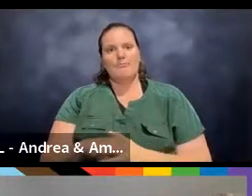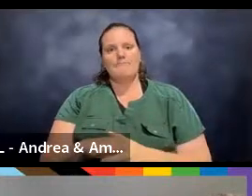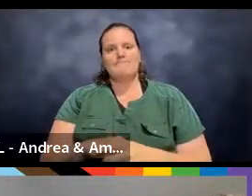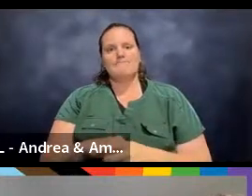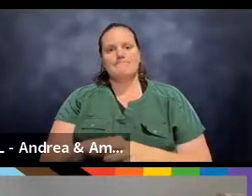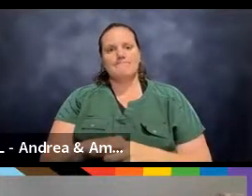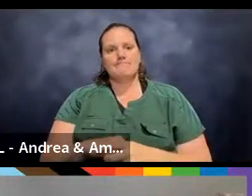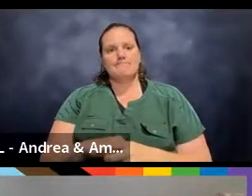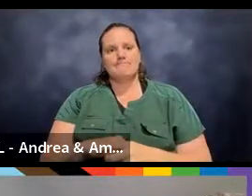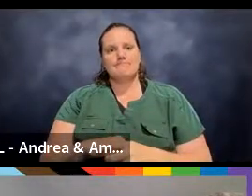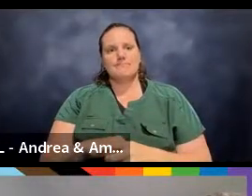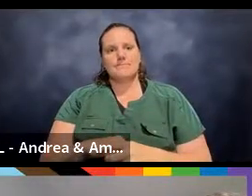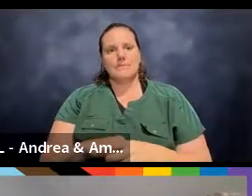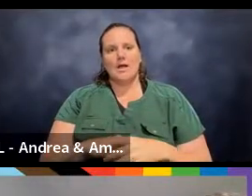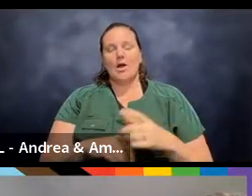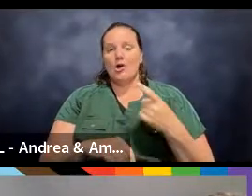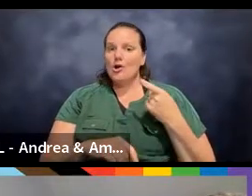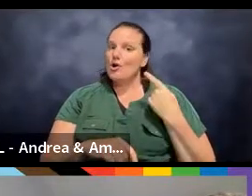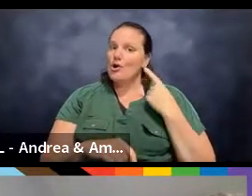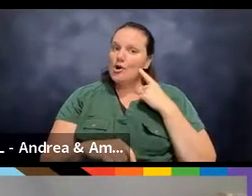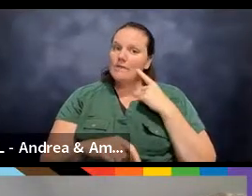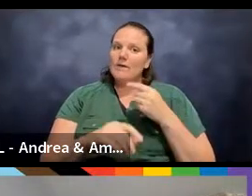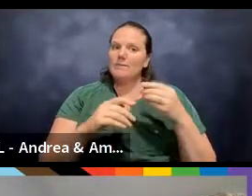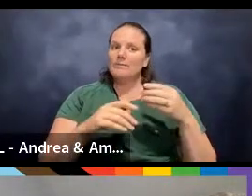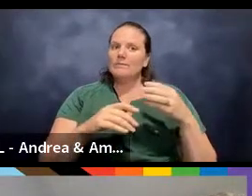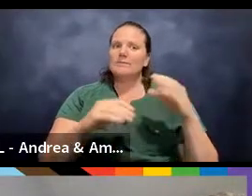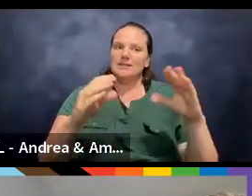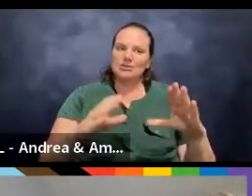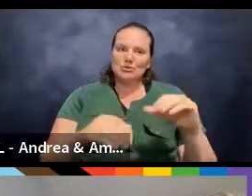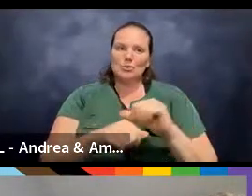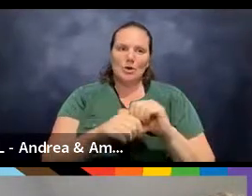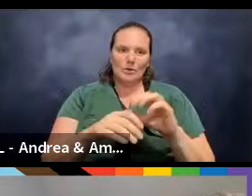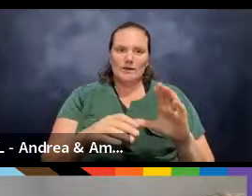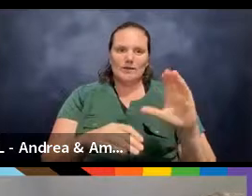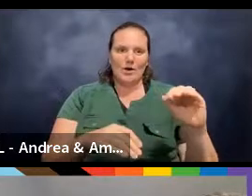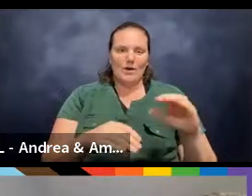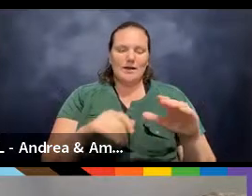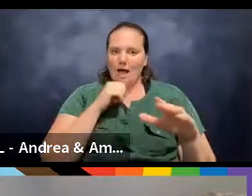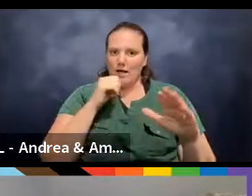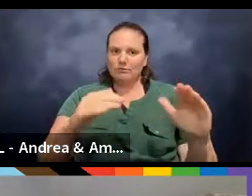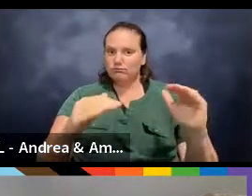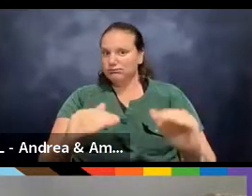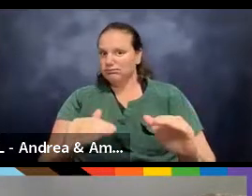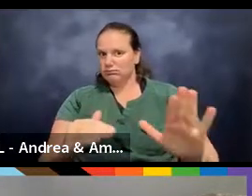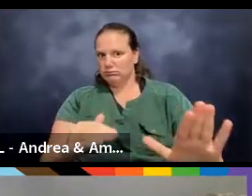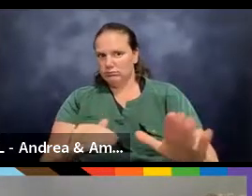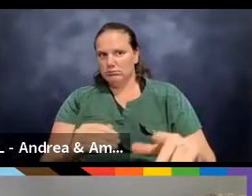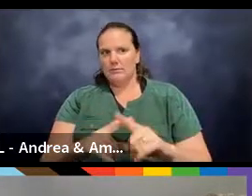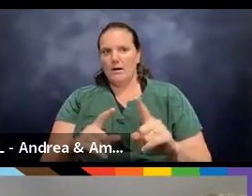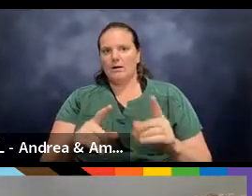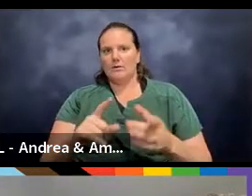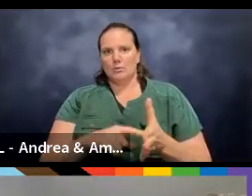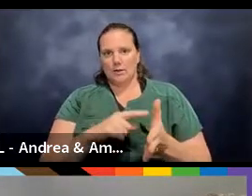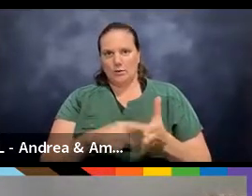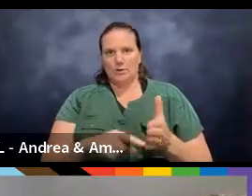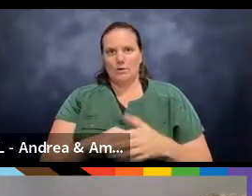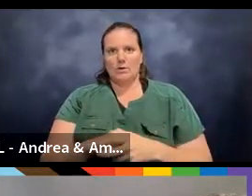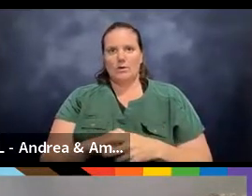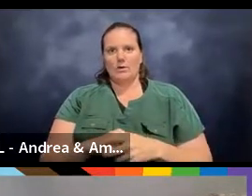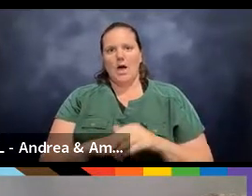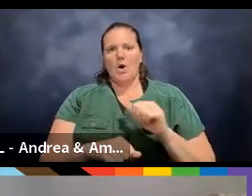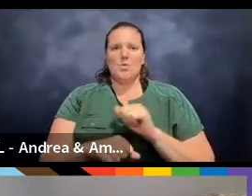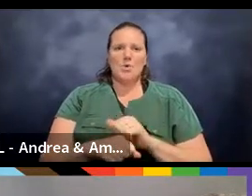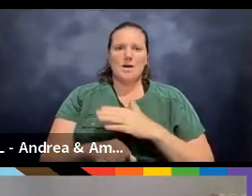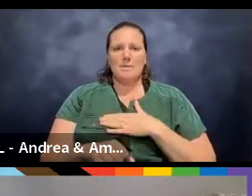I can't tell you how many times I heard from my colleagues and then from the teachers who I worked with, and this is not to denigrate them, but it is to be critical. I worked my butt